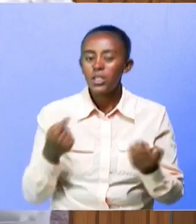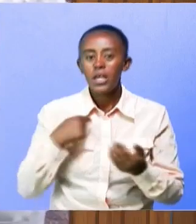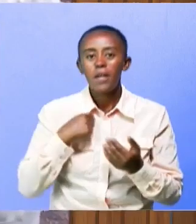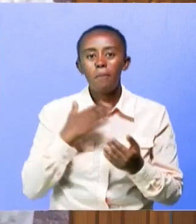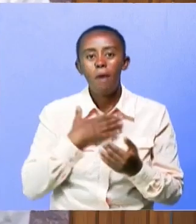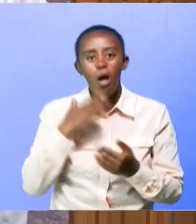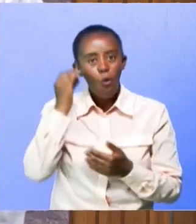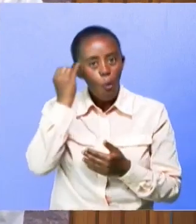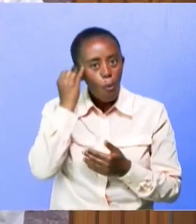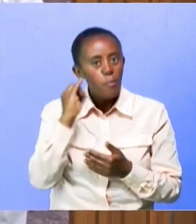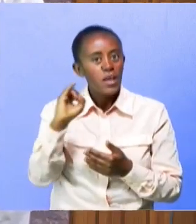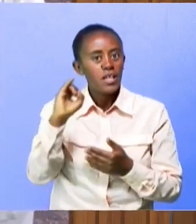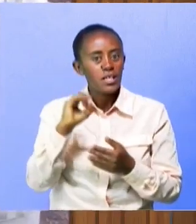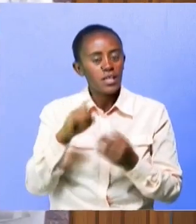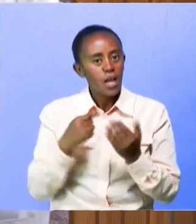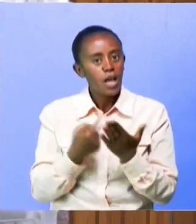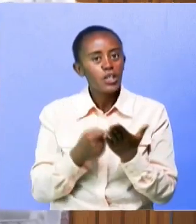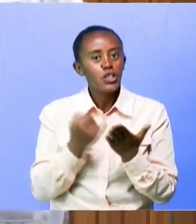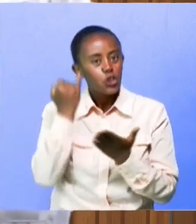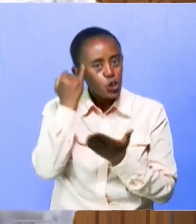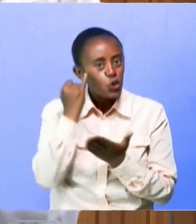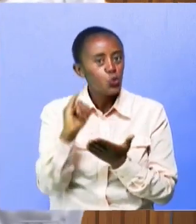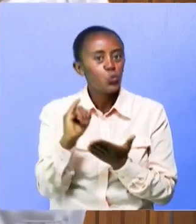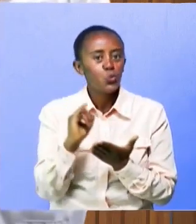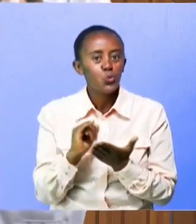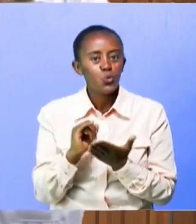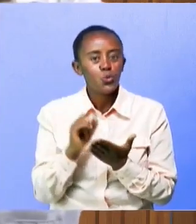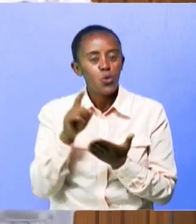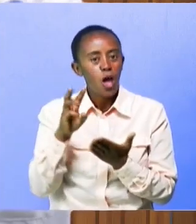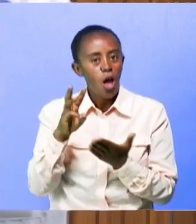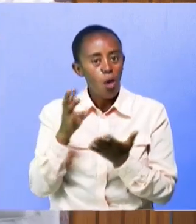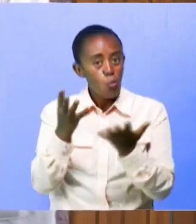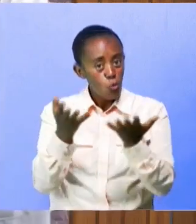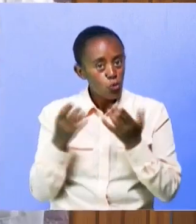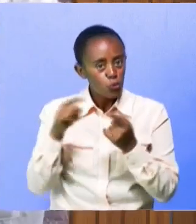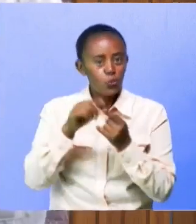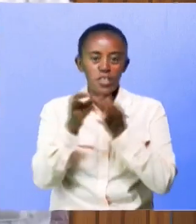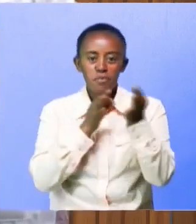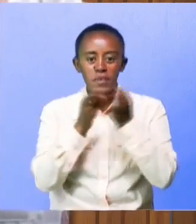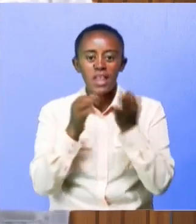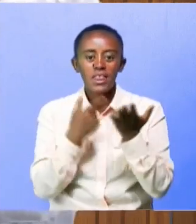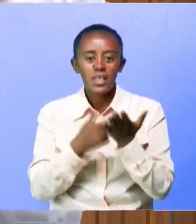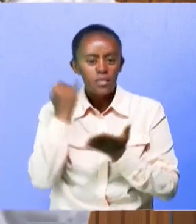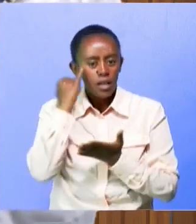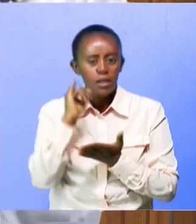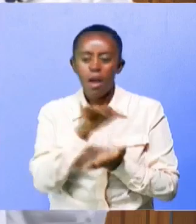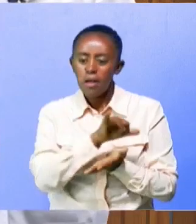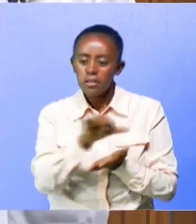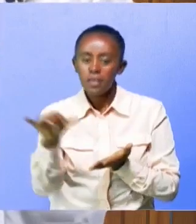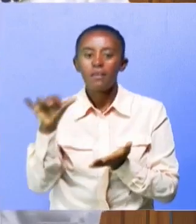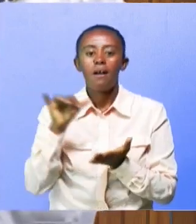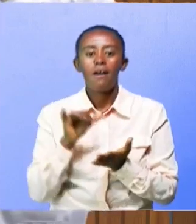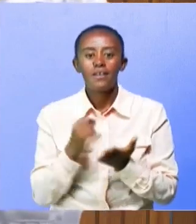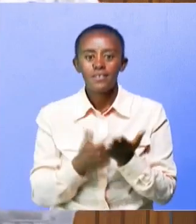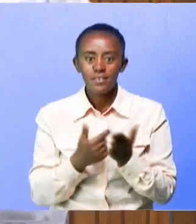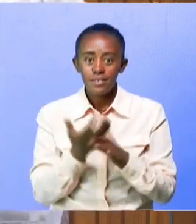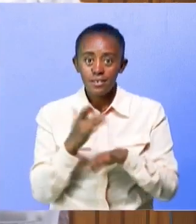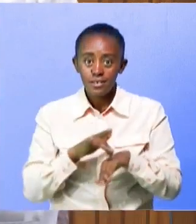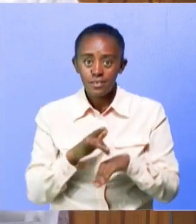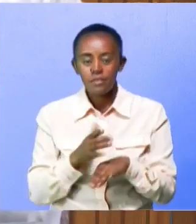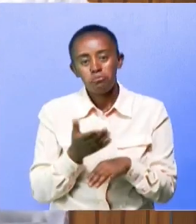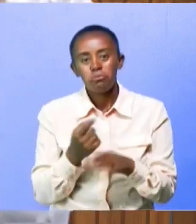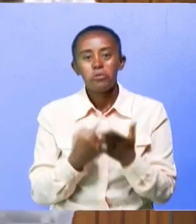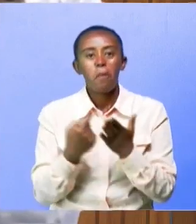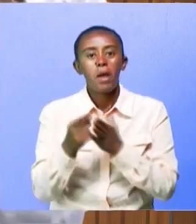opinion, regarding to this issue, I want to express this idea, etc. This and some other expressions